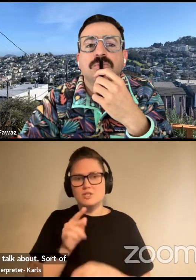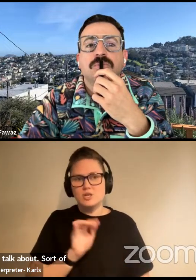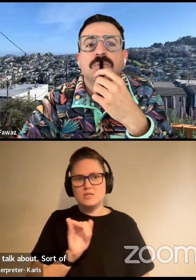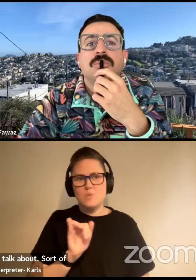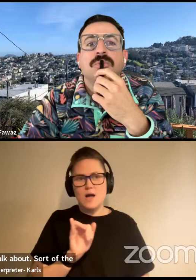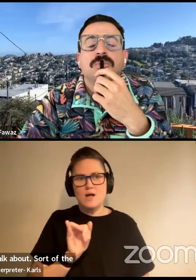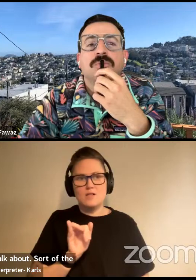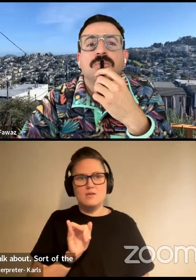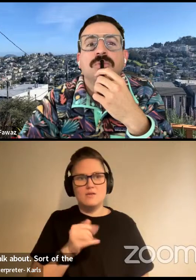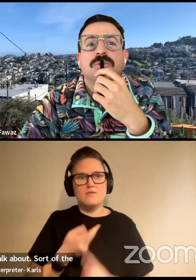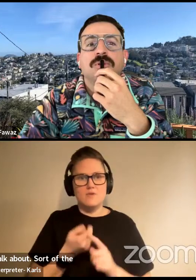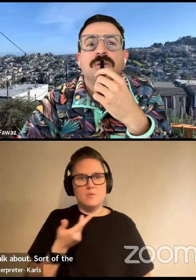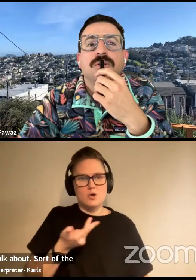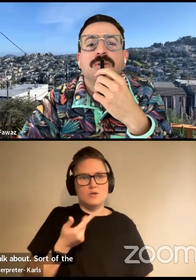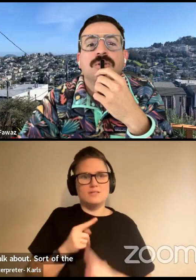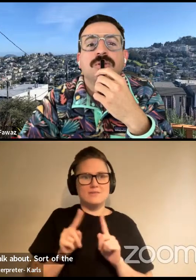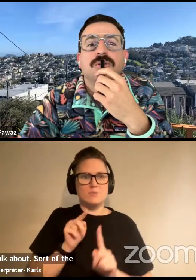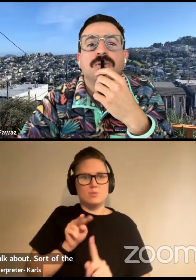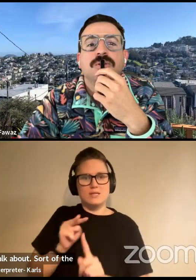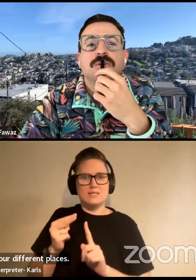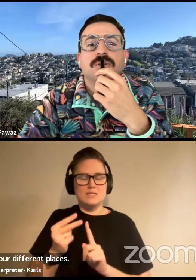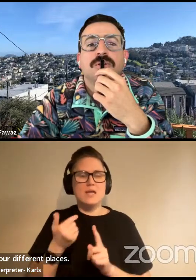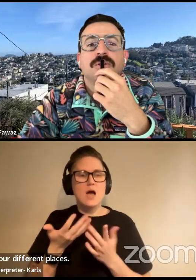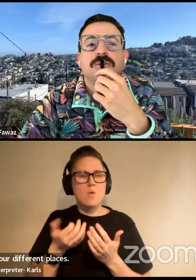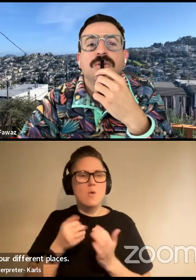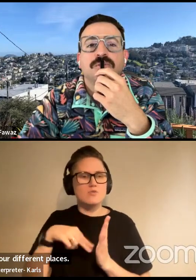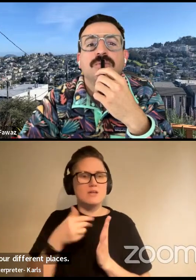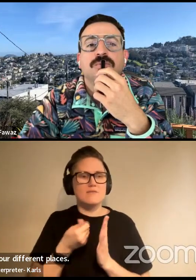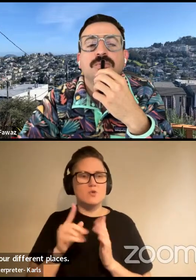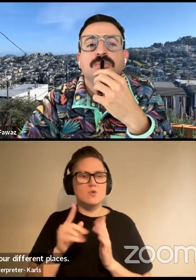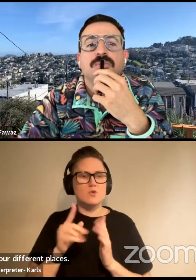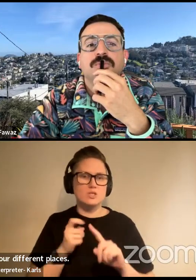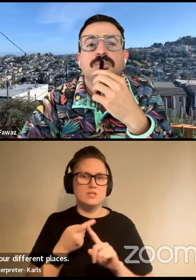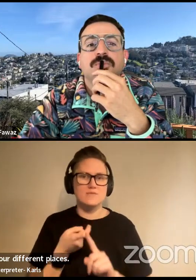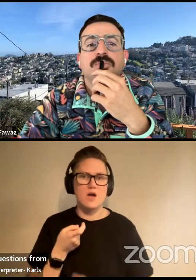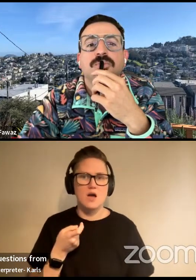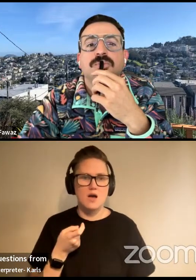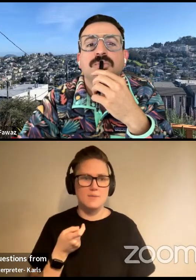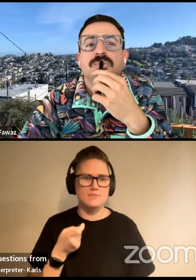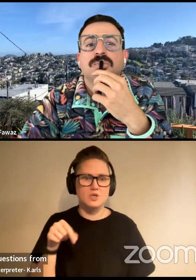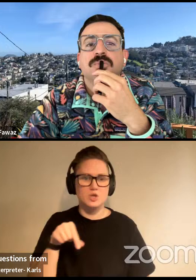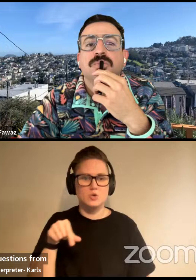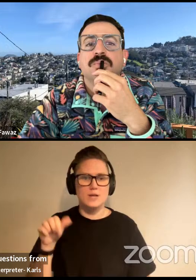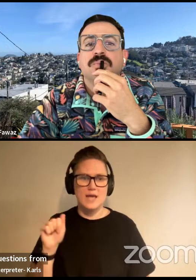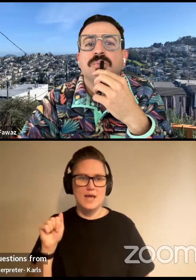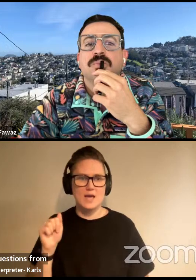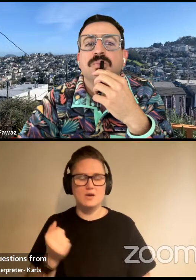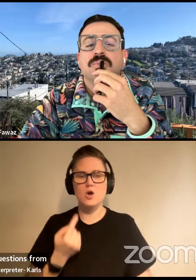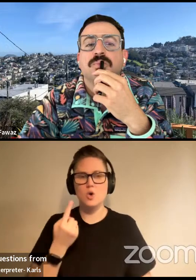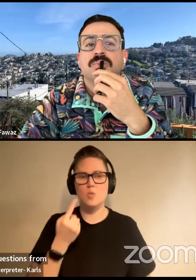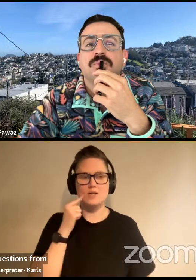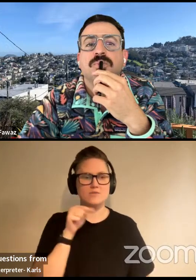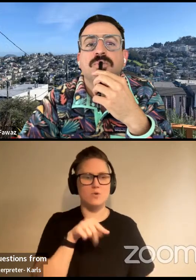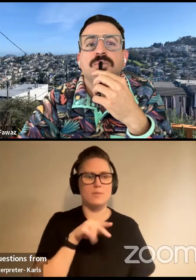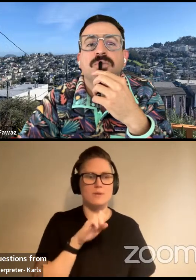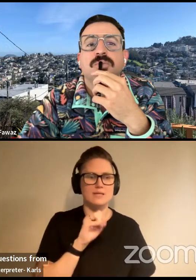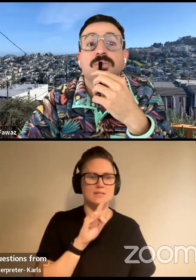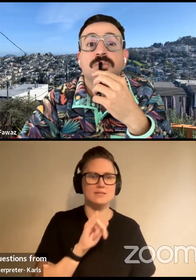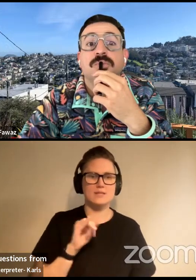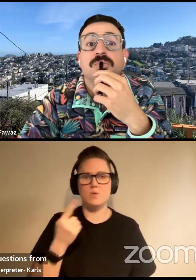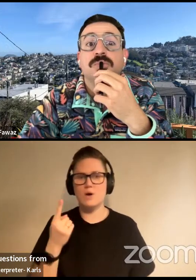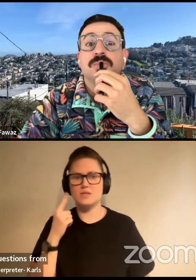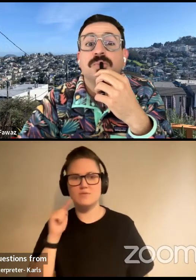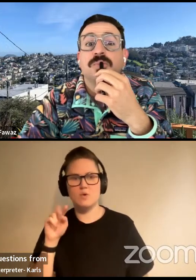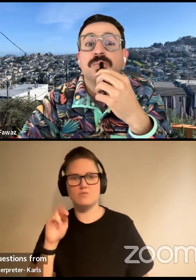from our different places. I'm going to read a couple questions from the Q&A. One is for Paisley and one is for Ramsey. I'll read them